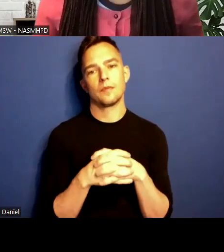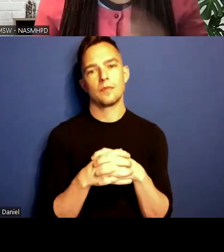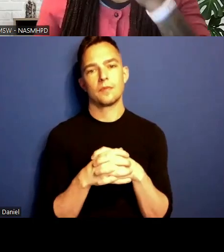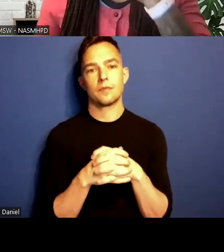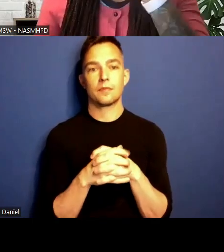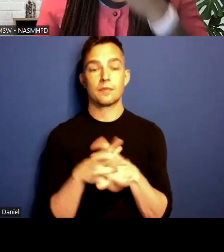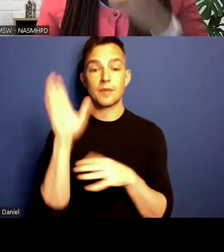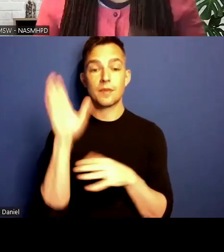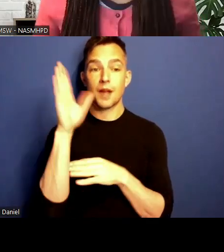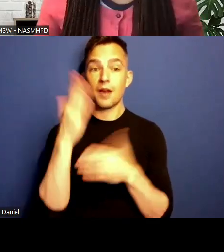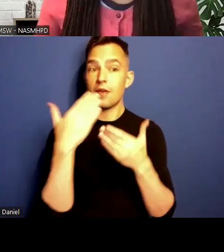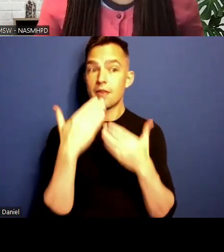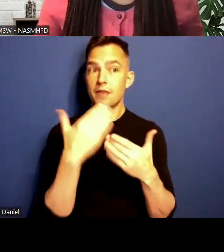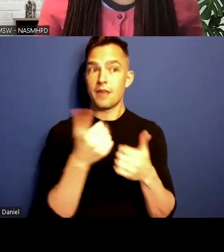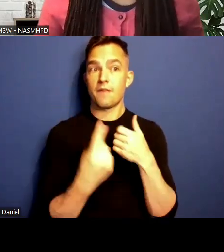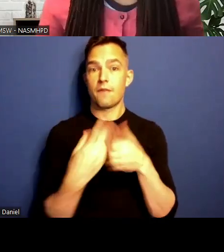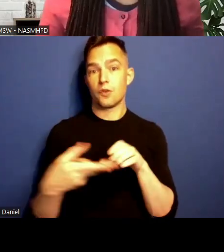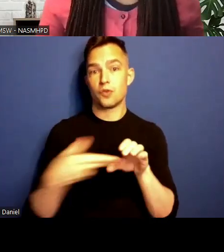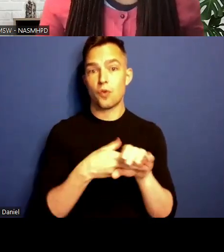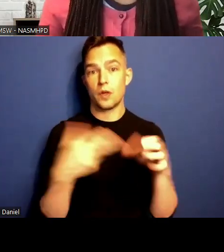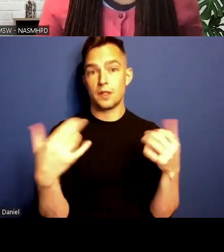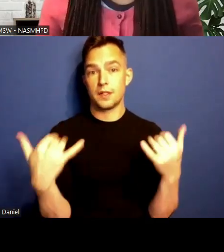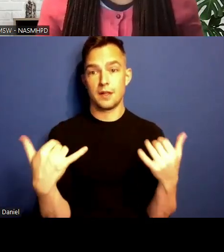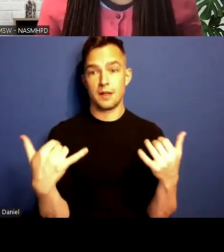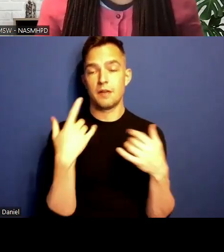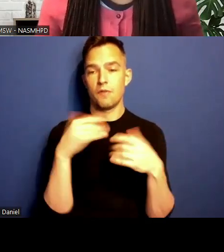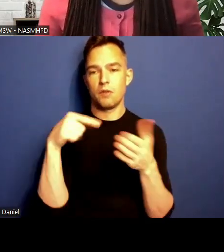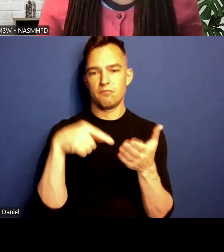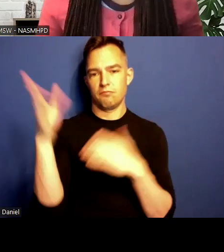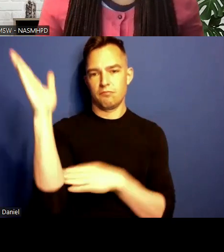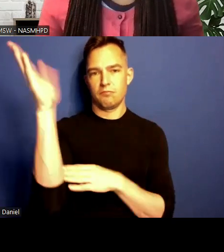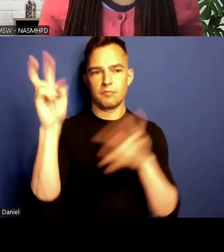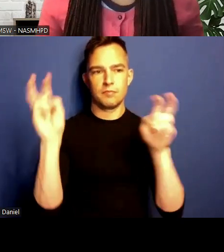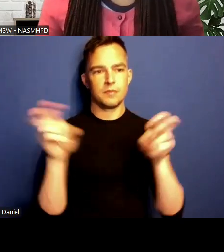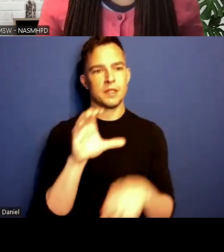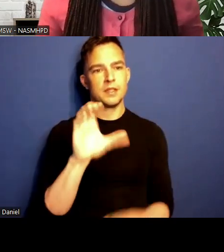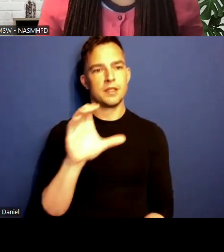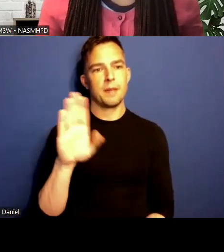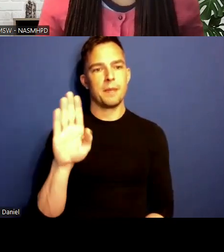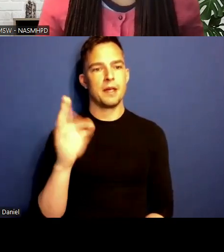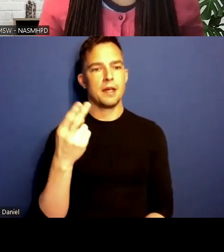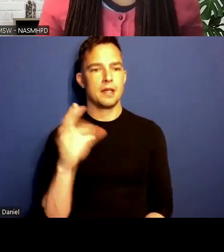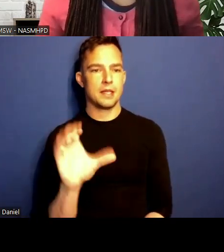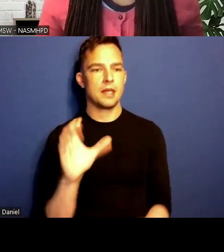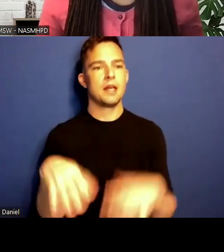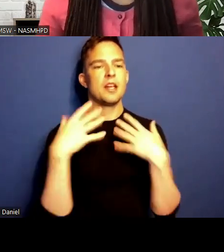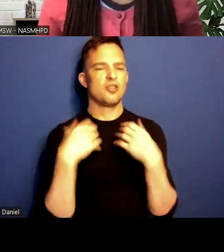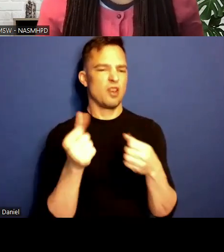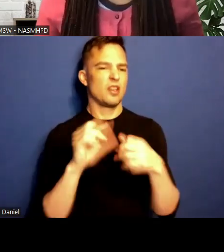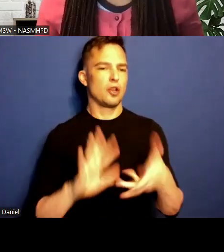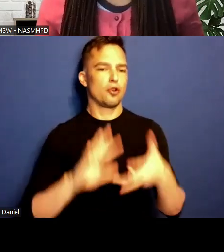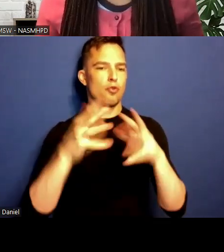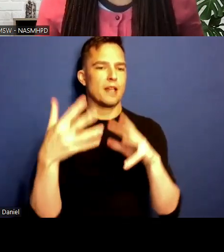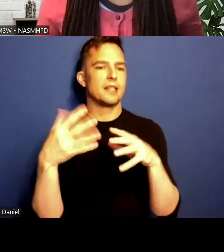Hello, and thank you everyone for joining us today for the presentation titled CCBHCs in Strengthening Crisis Care. Before